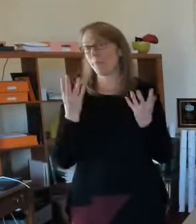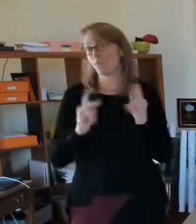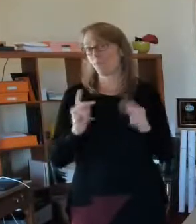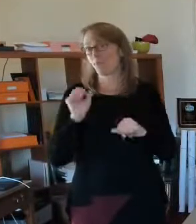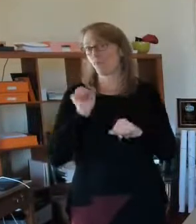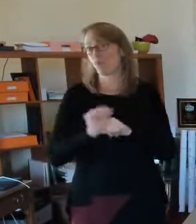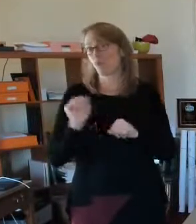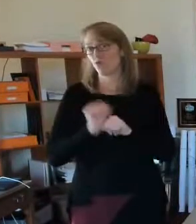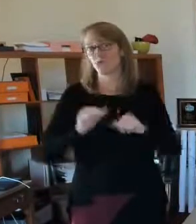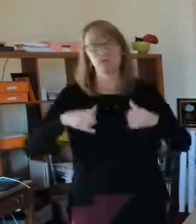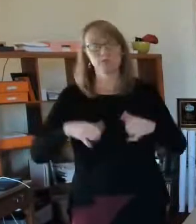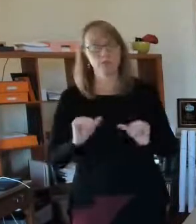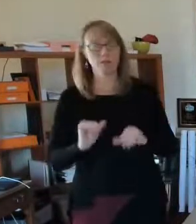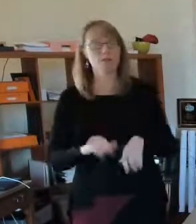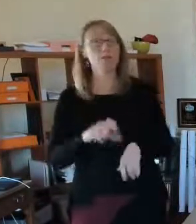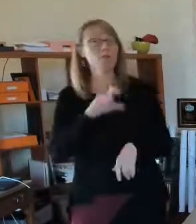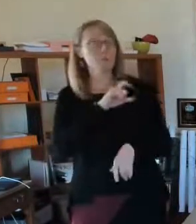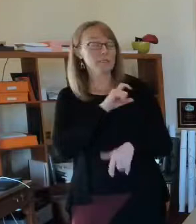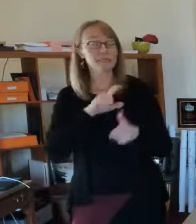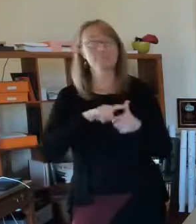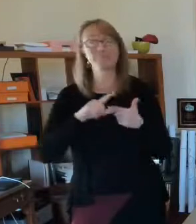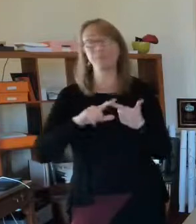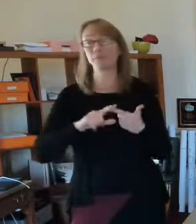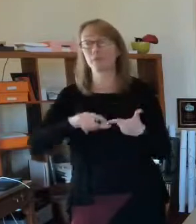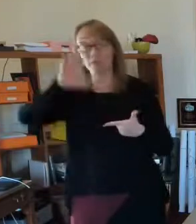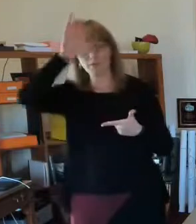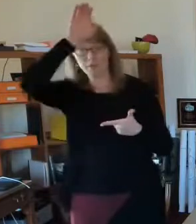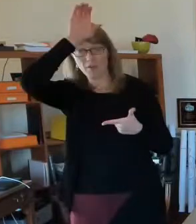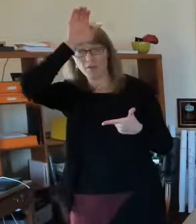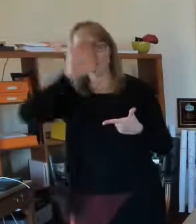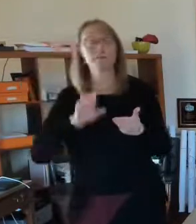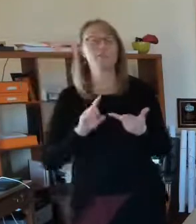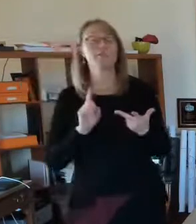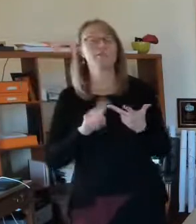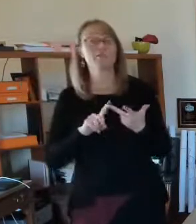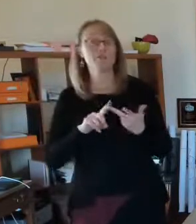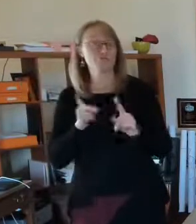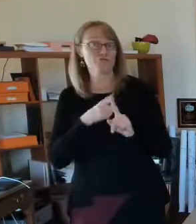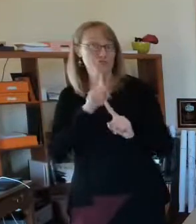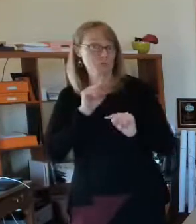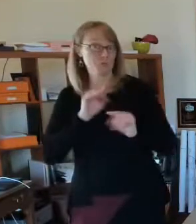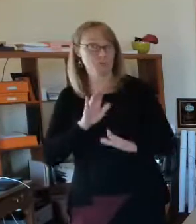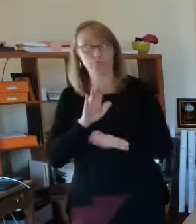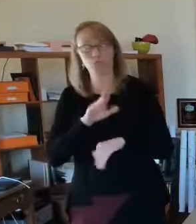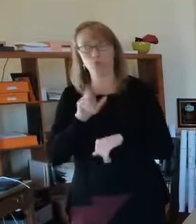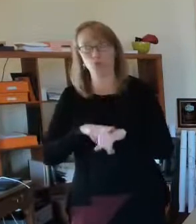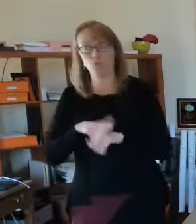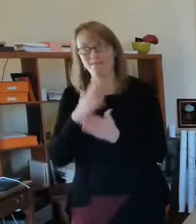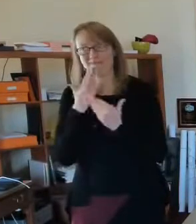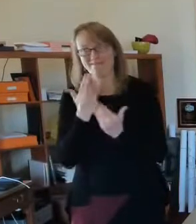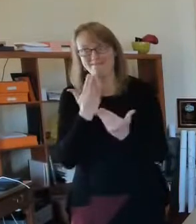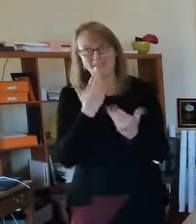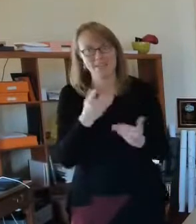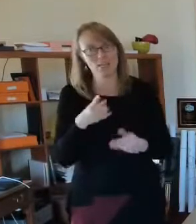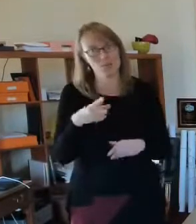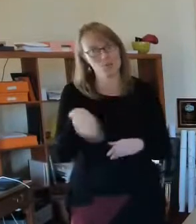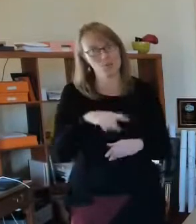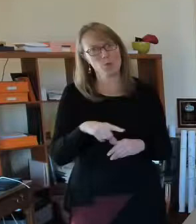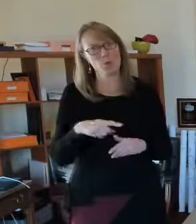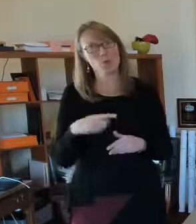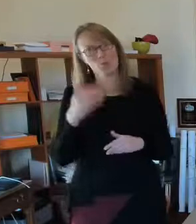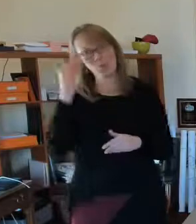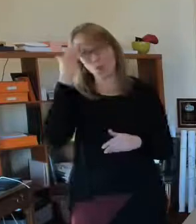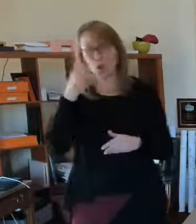fire department, all of our first responders, of course, are working today. And thank you for that. We know that you have to do that whether